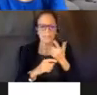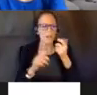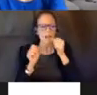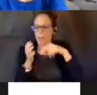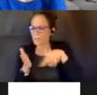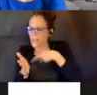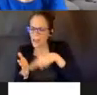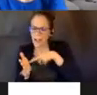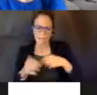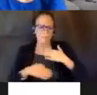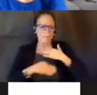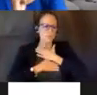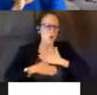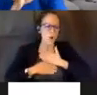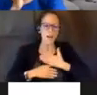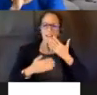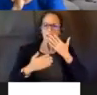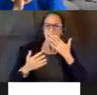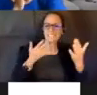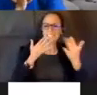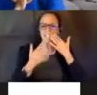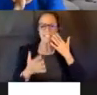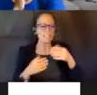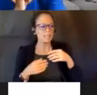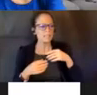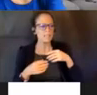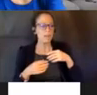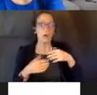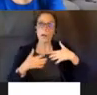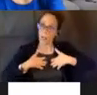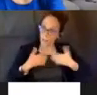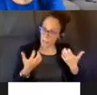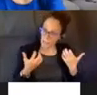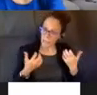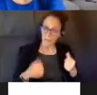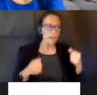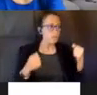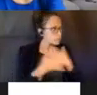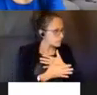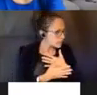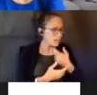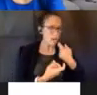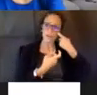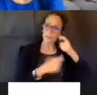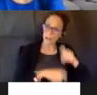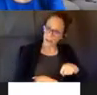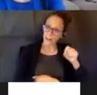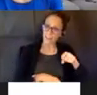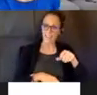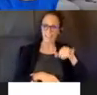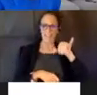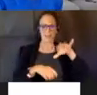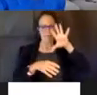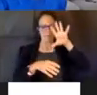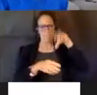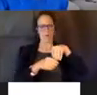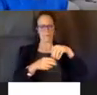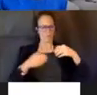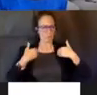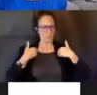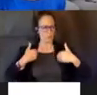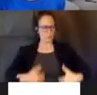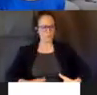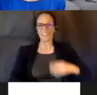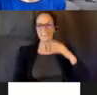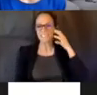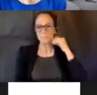and singing and afraid and angry and crying because we are humans. The last thing that I want to say, I know I said